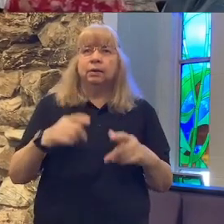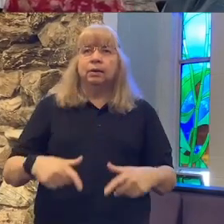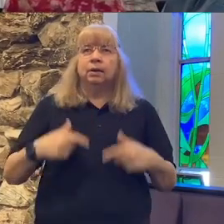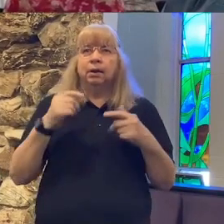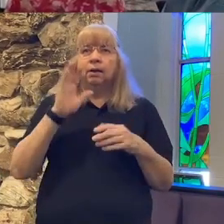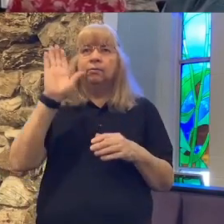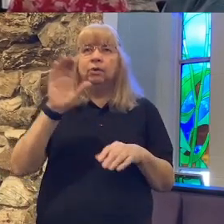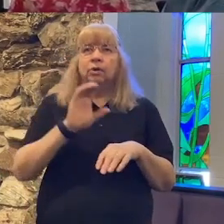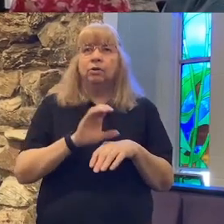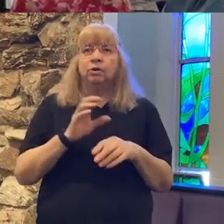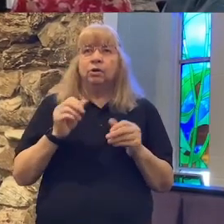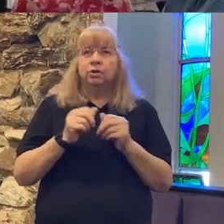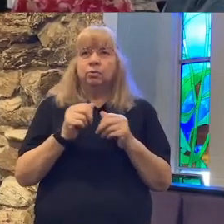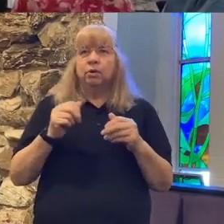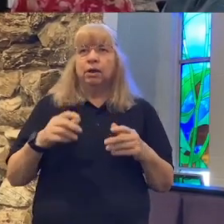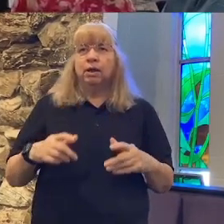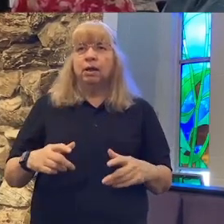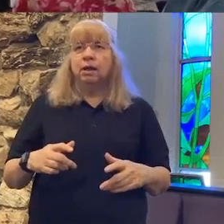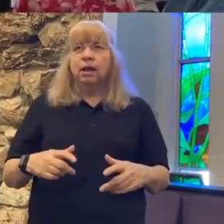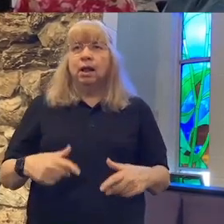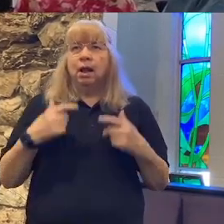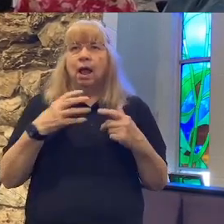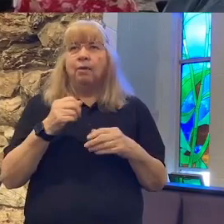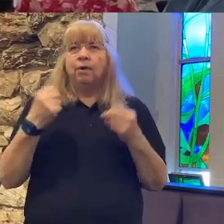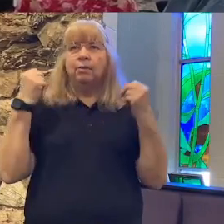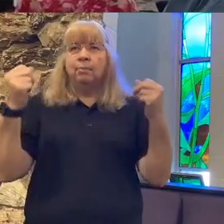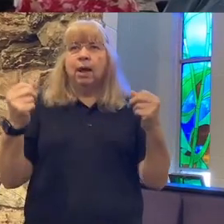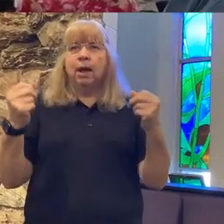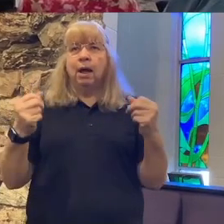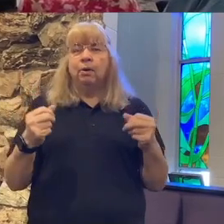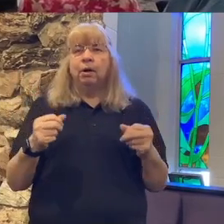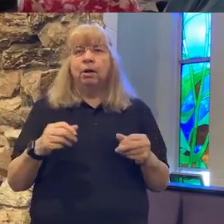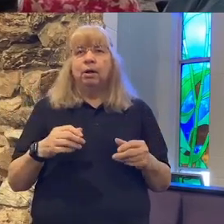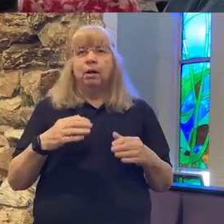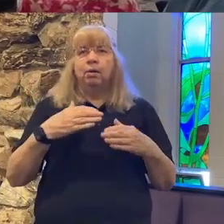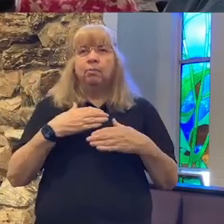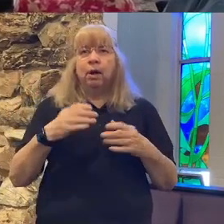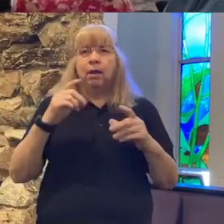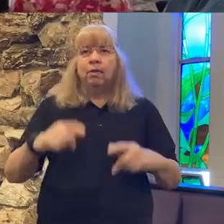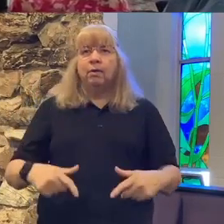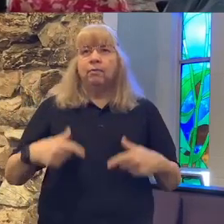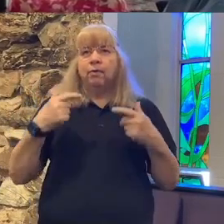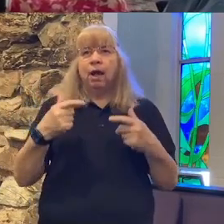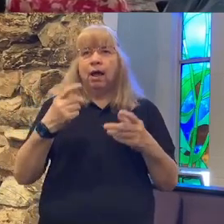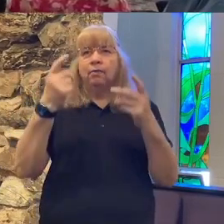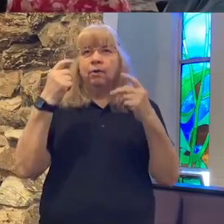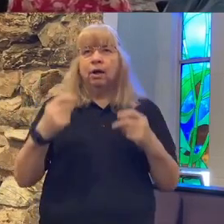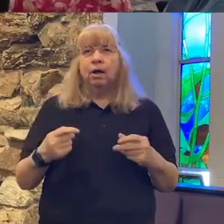Thank you.